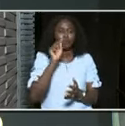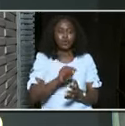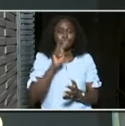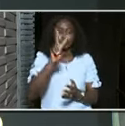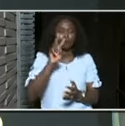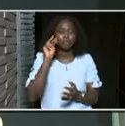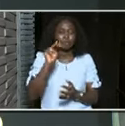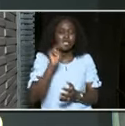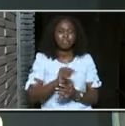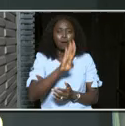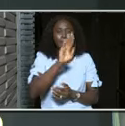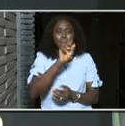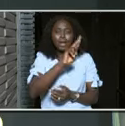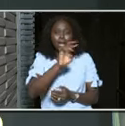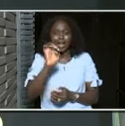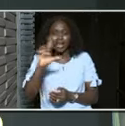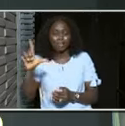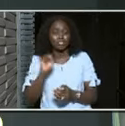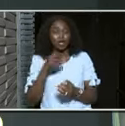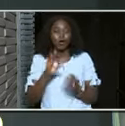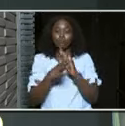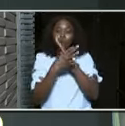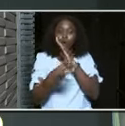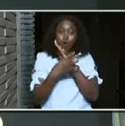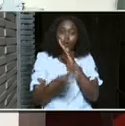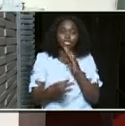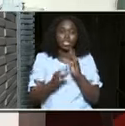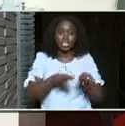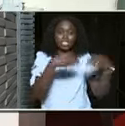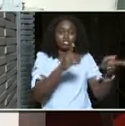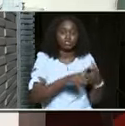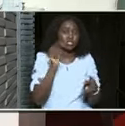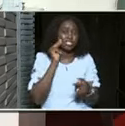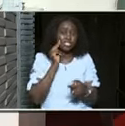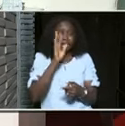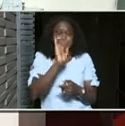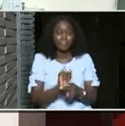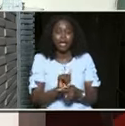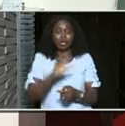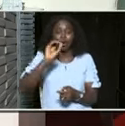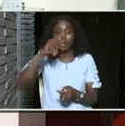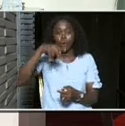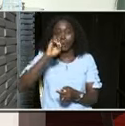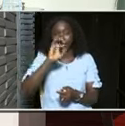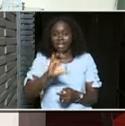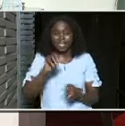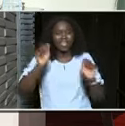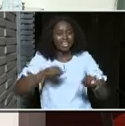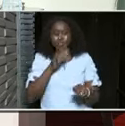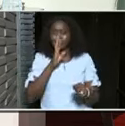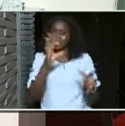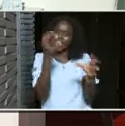million barrels of oil allocated to Nigeria by OPEC cannot be